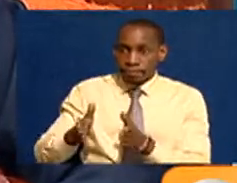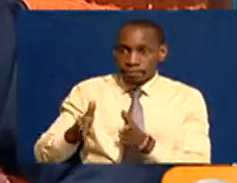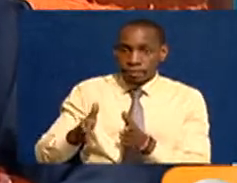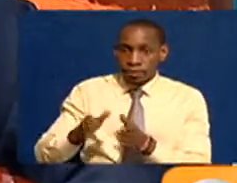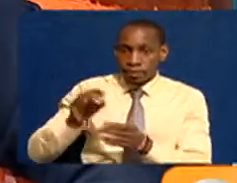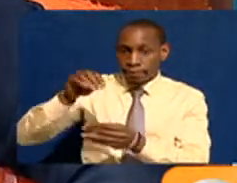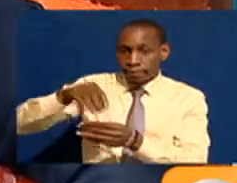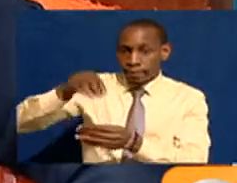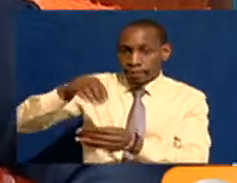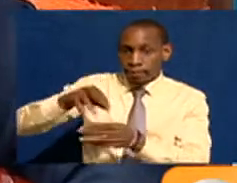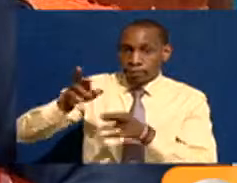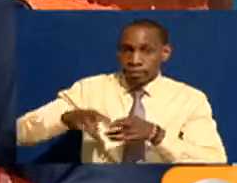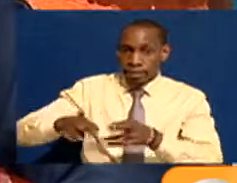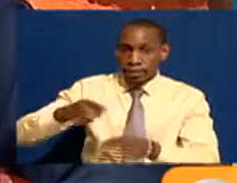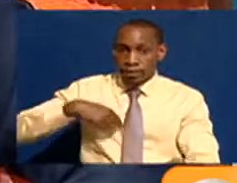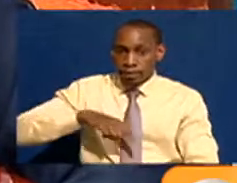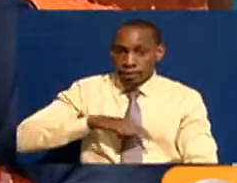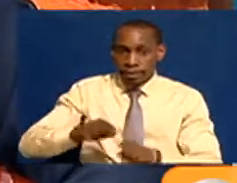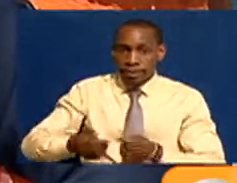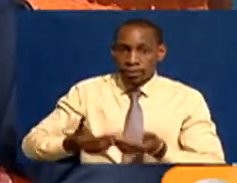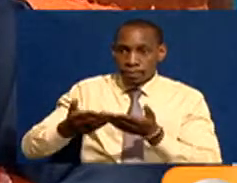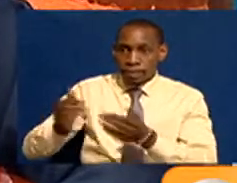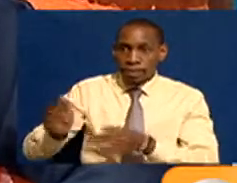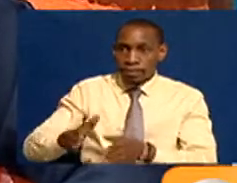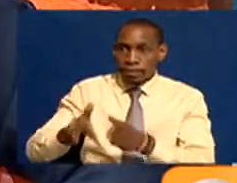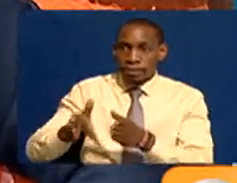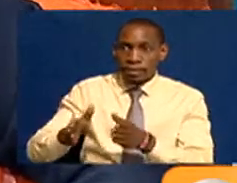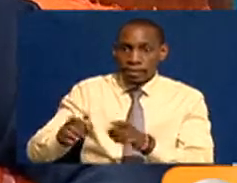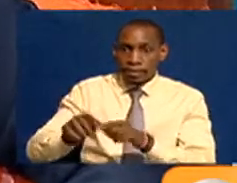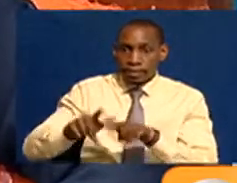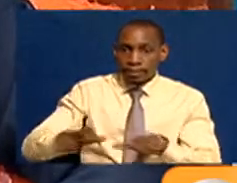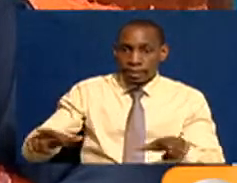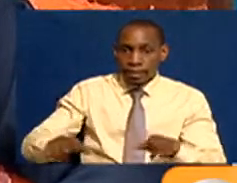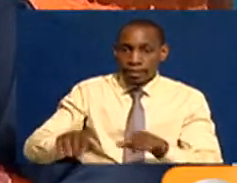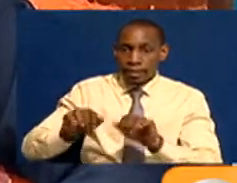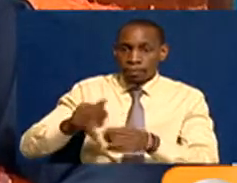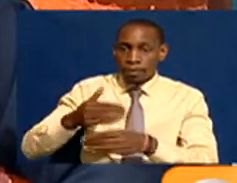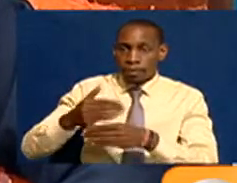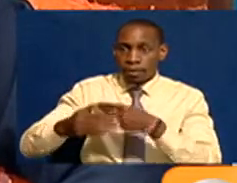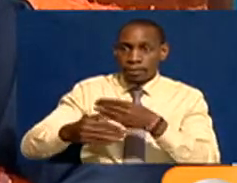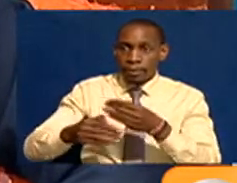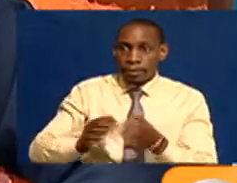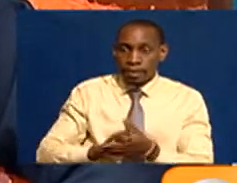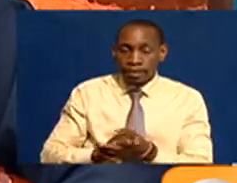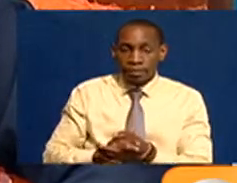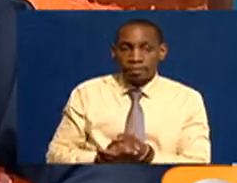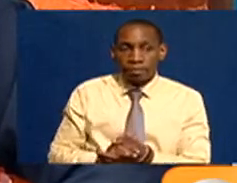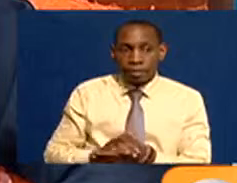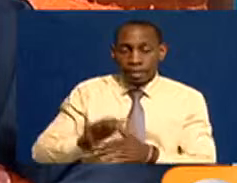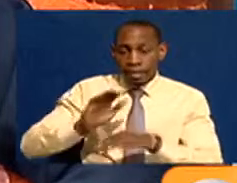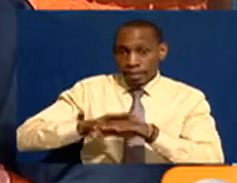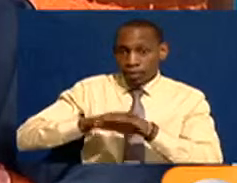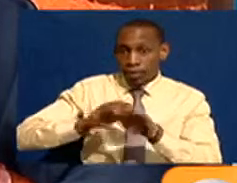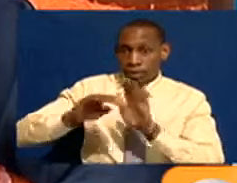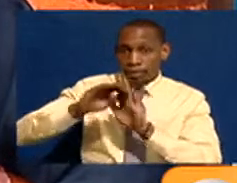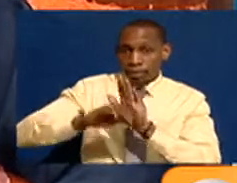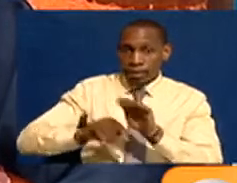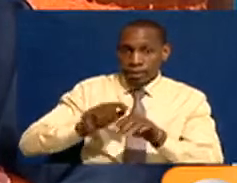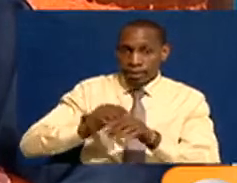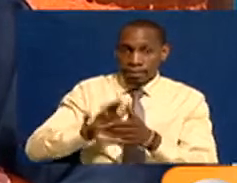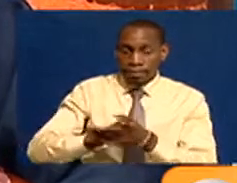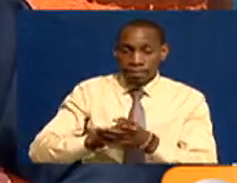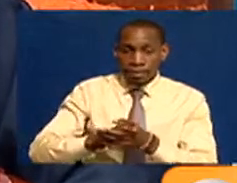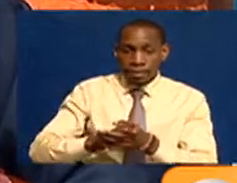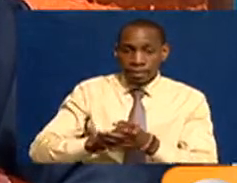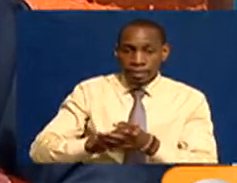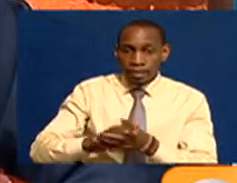and invest in our roads, and giving them the space and the land to be able to construct is a good program if well thought out.